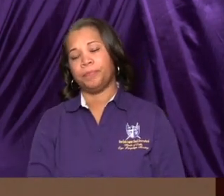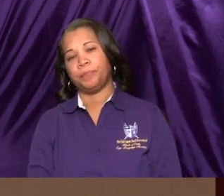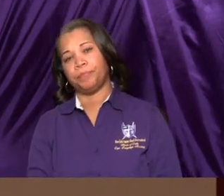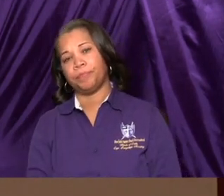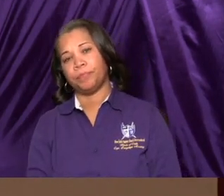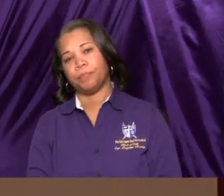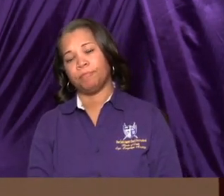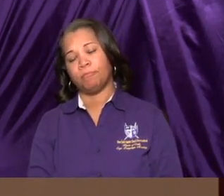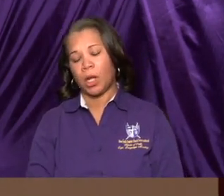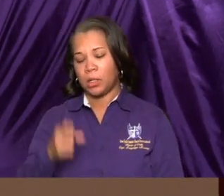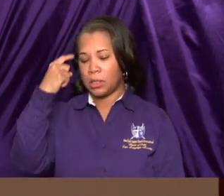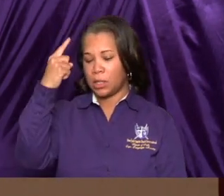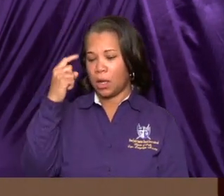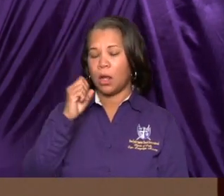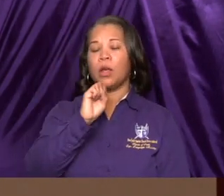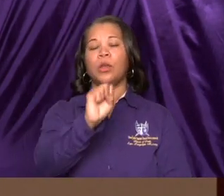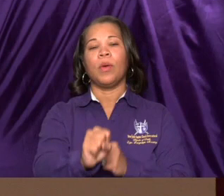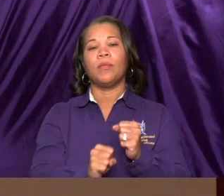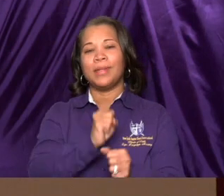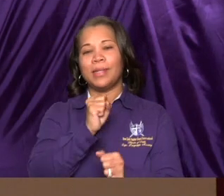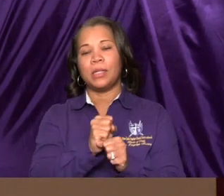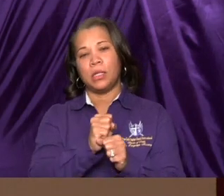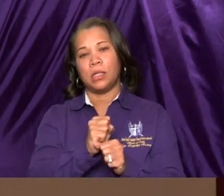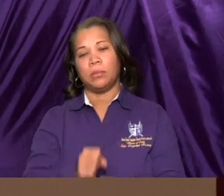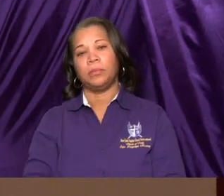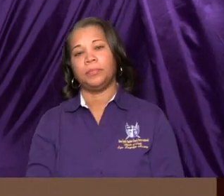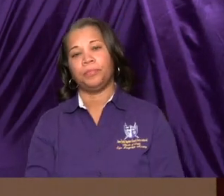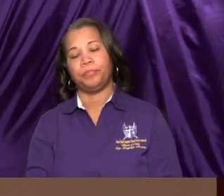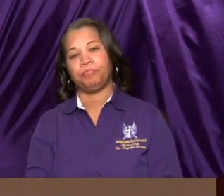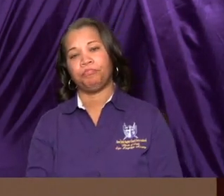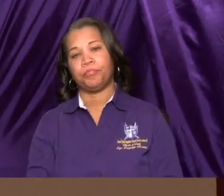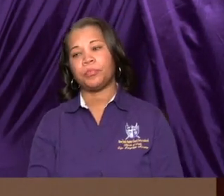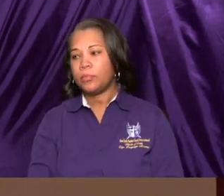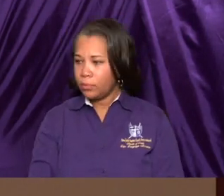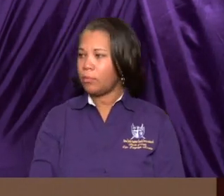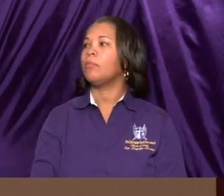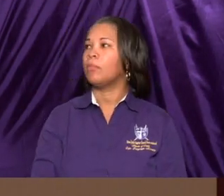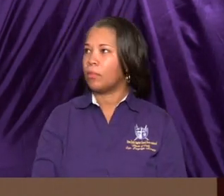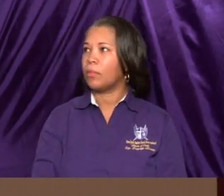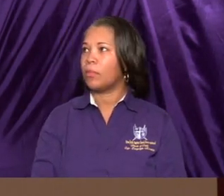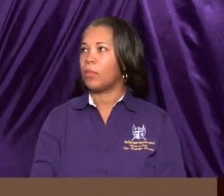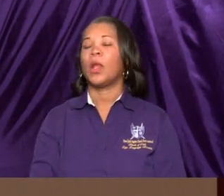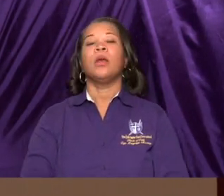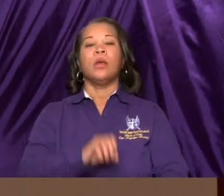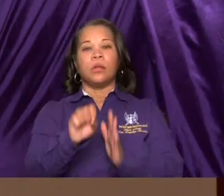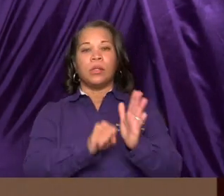Because listen, you have a season to come into. We're taking territory in 2023.